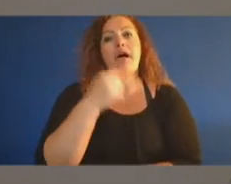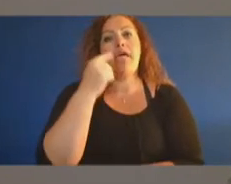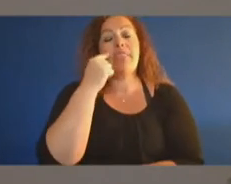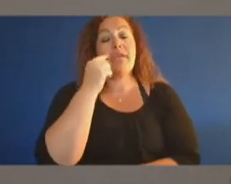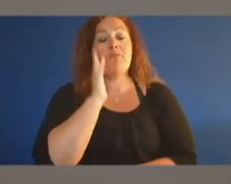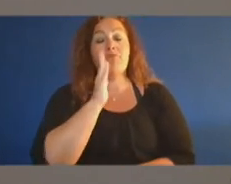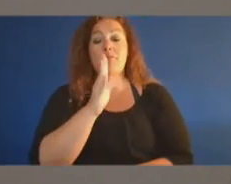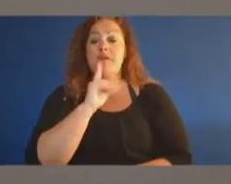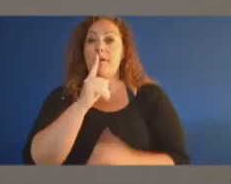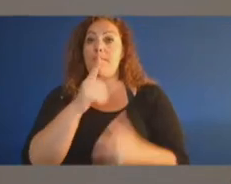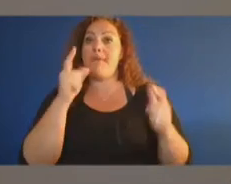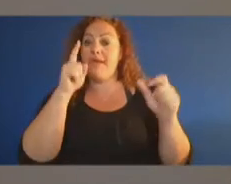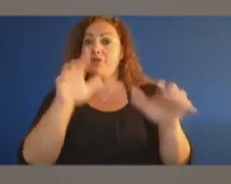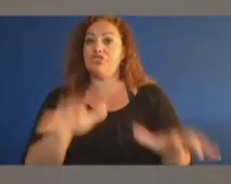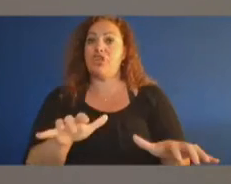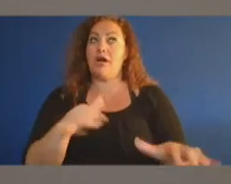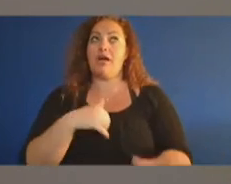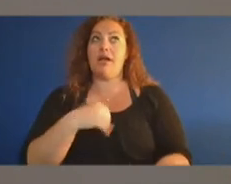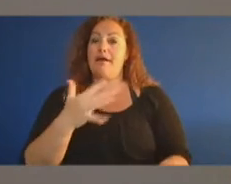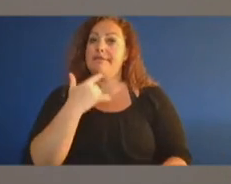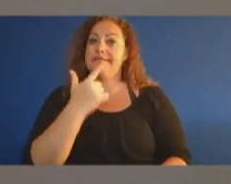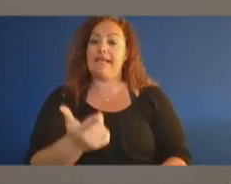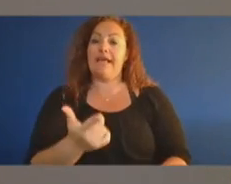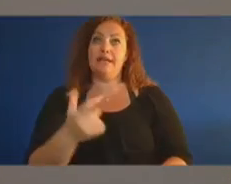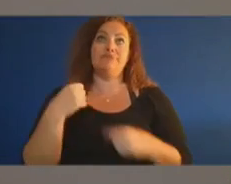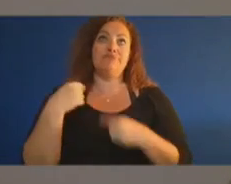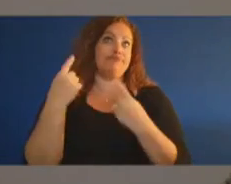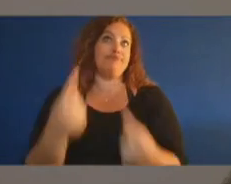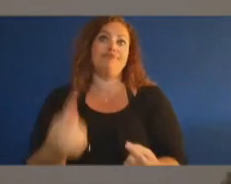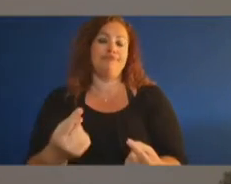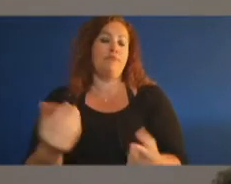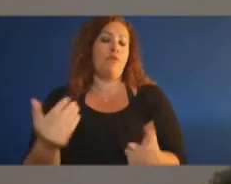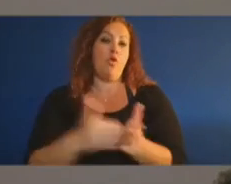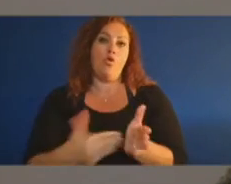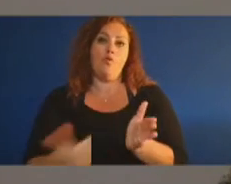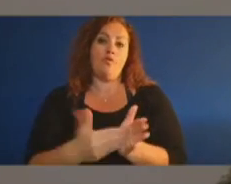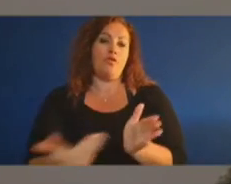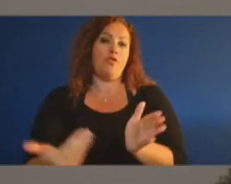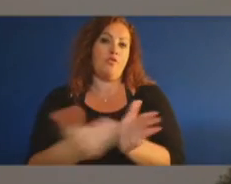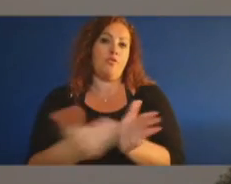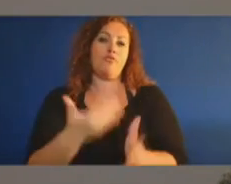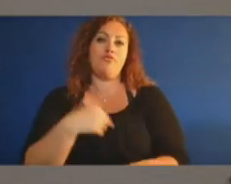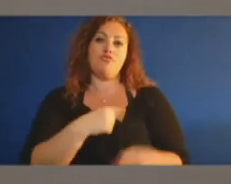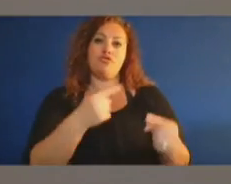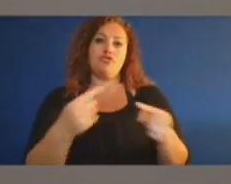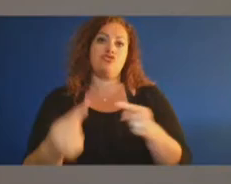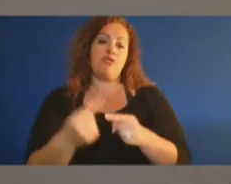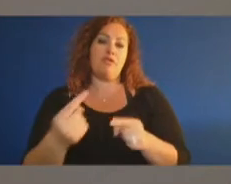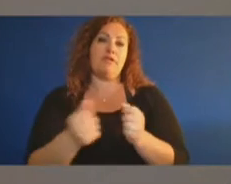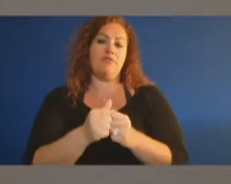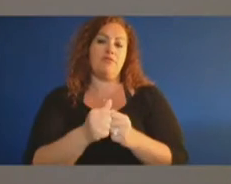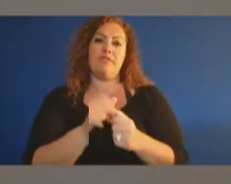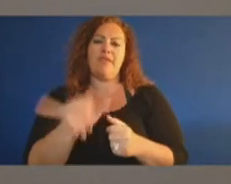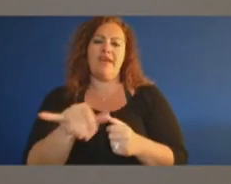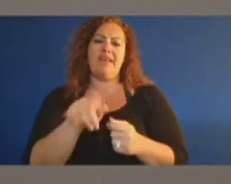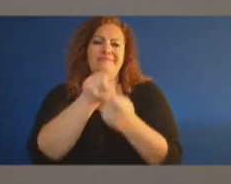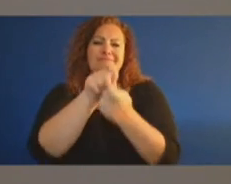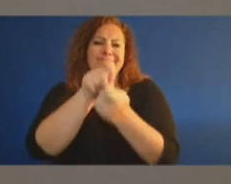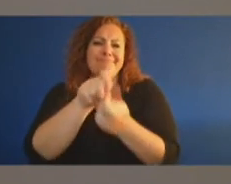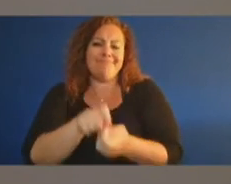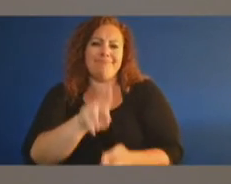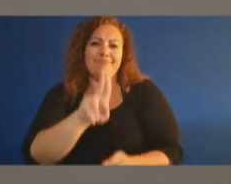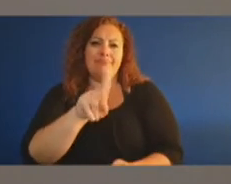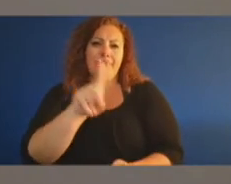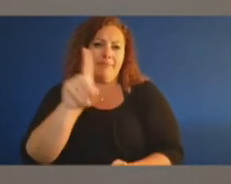shock and I said this countless times over the last couple years that we were battling the the nuts and bolts of the Udo uh was when the